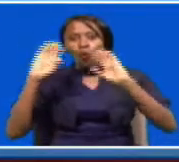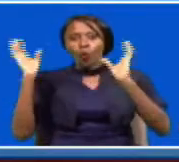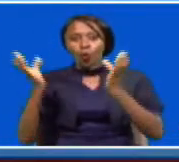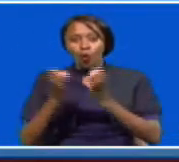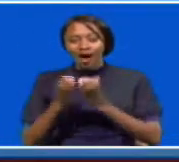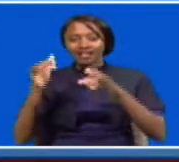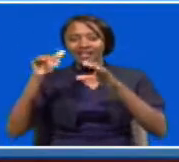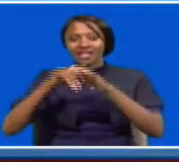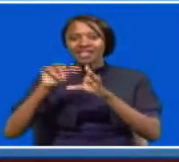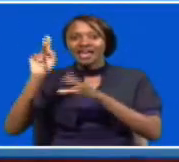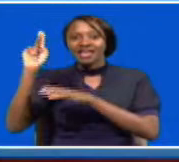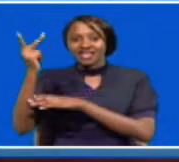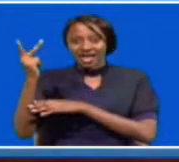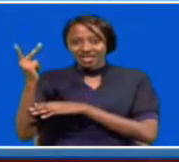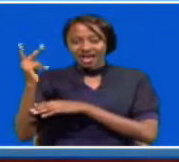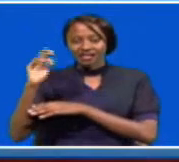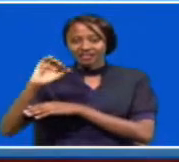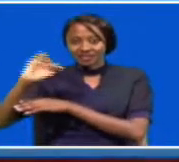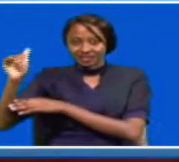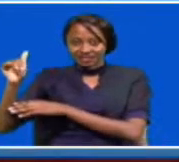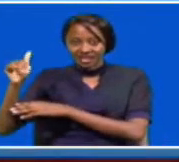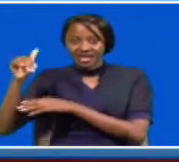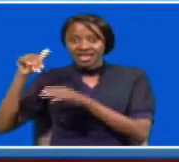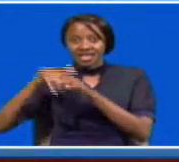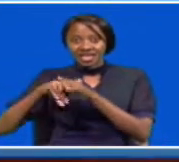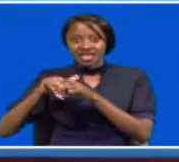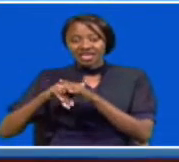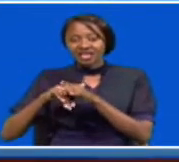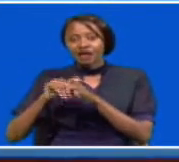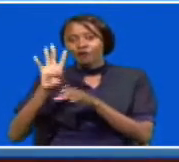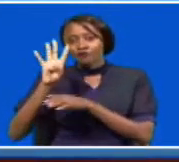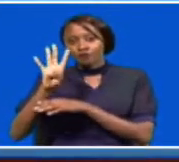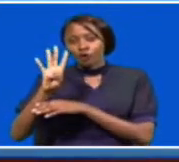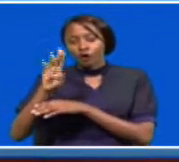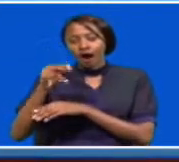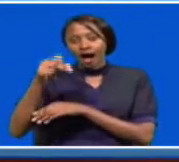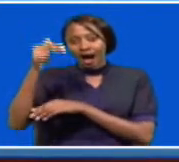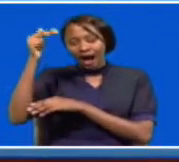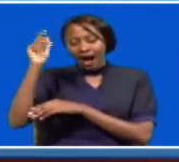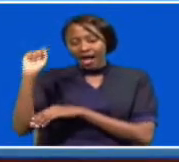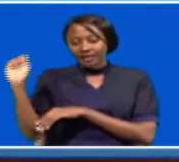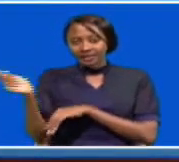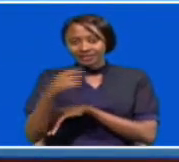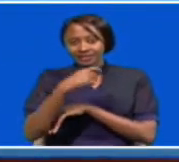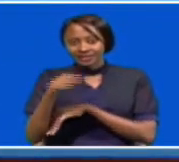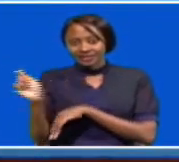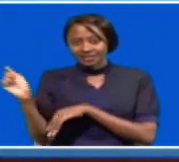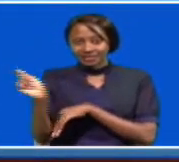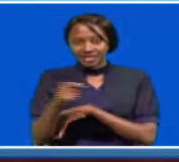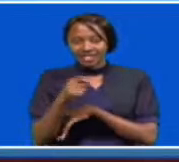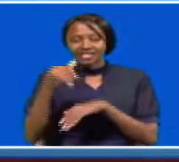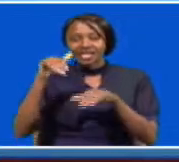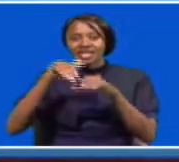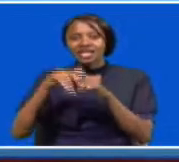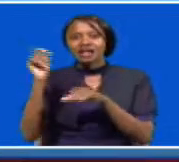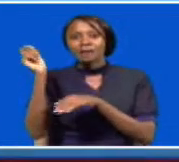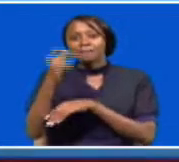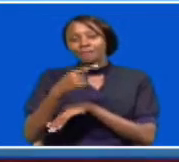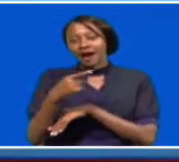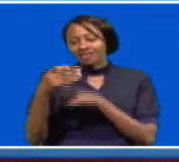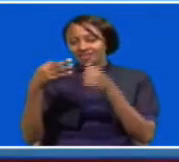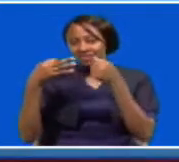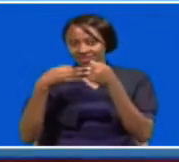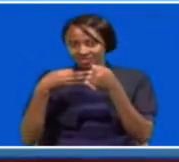Kenyan capital to look for honours in a high-profile ITF tennis tournament from May the 8th to the